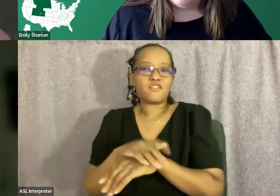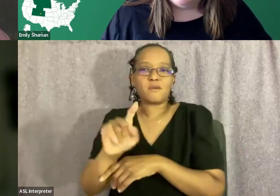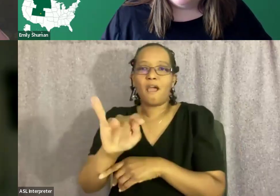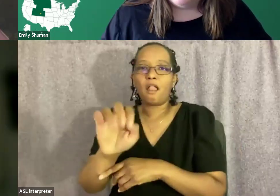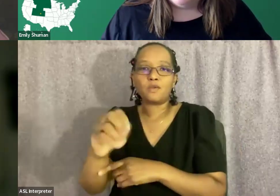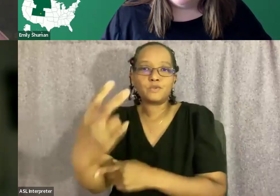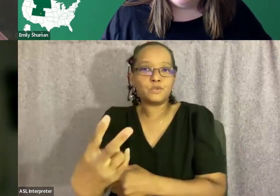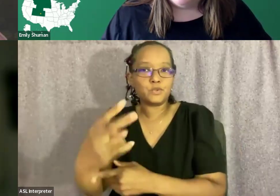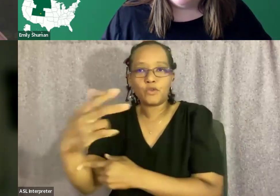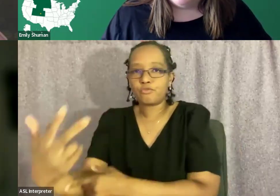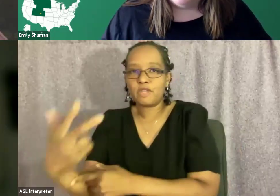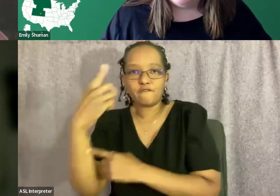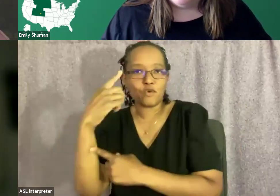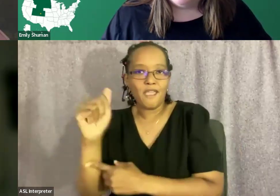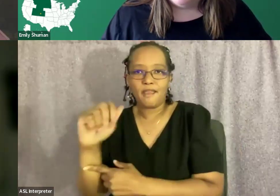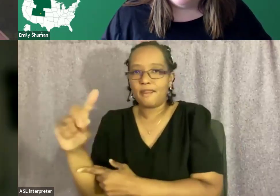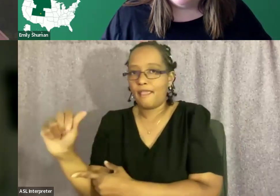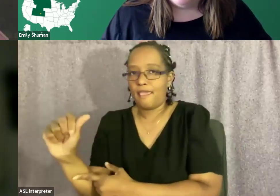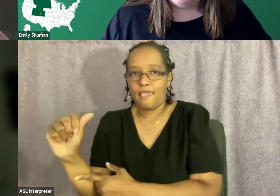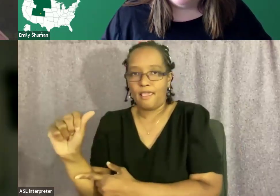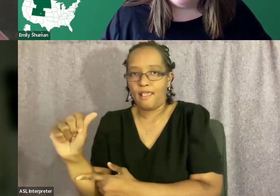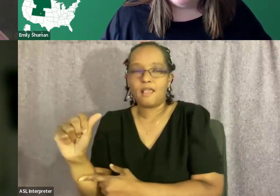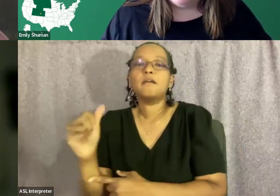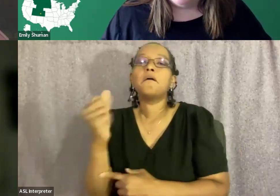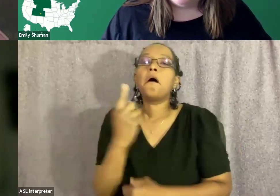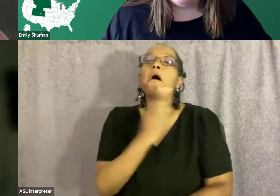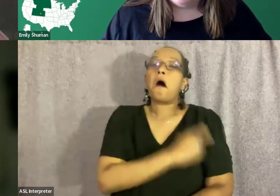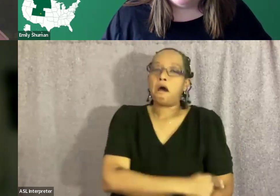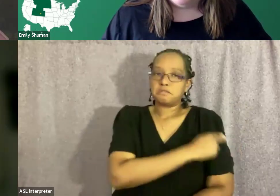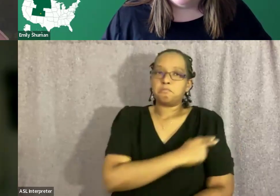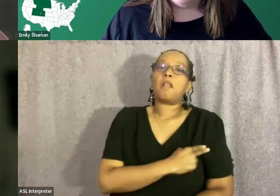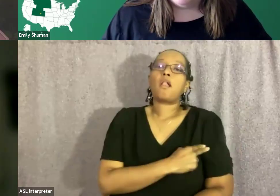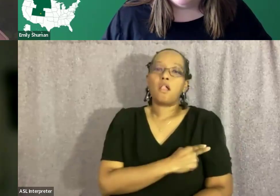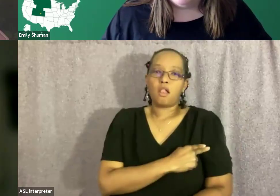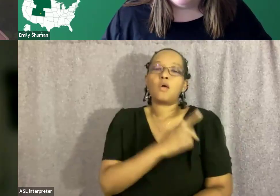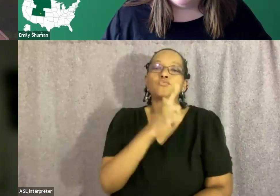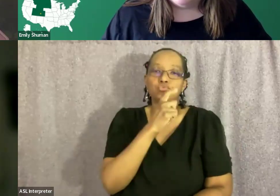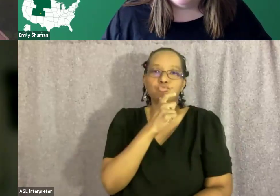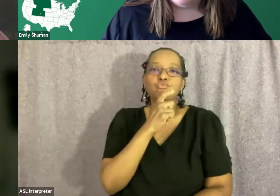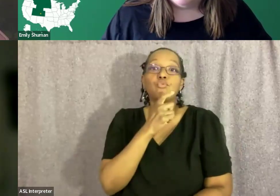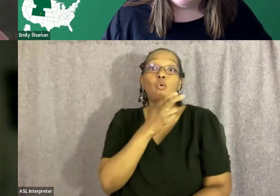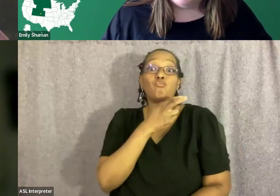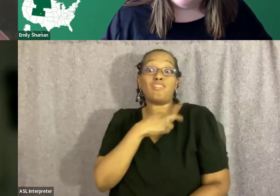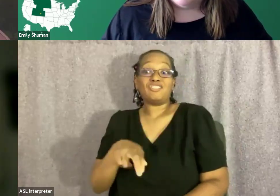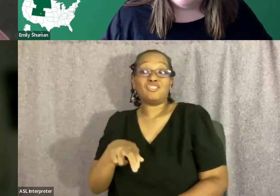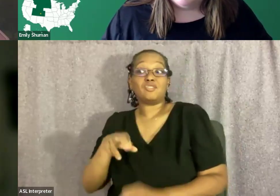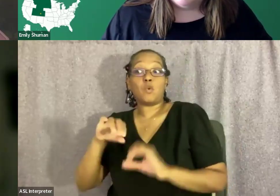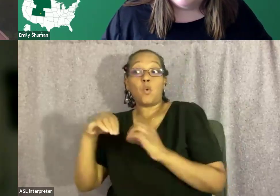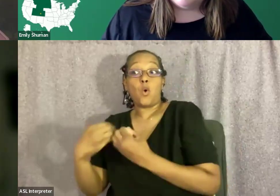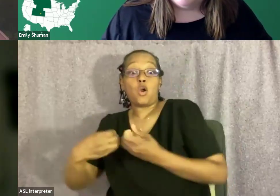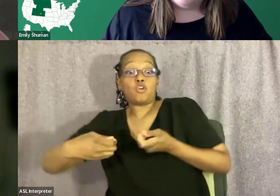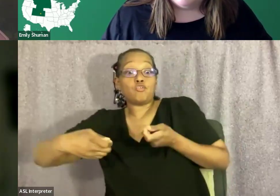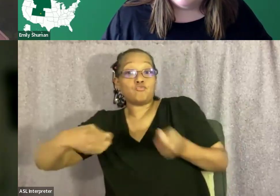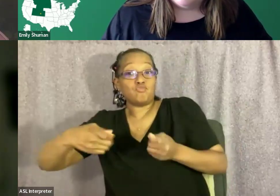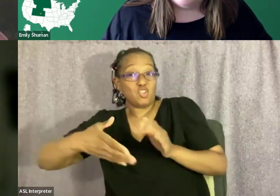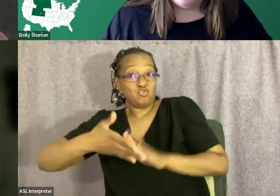those titles. And so any hospital or something that's controlled by a religious entity is